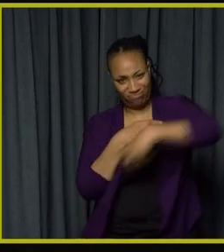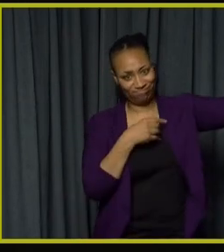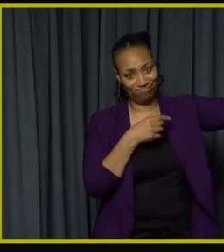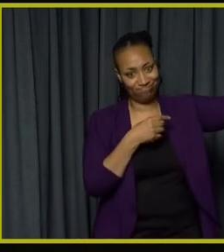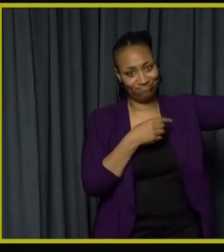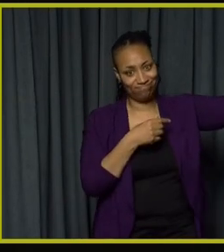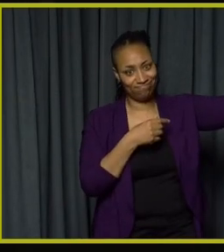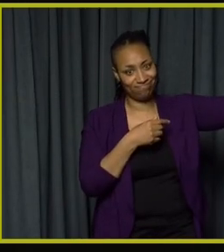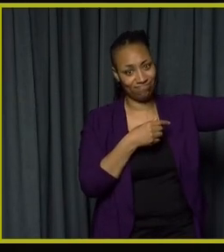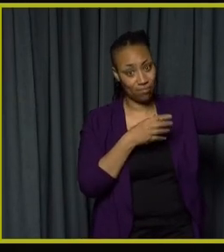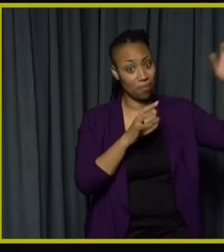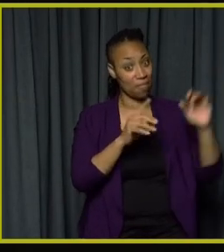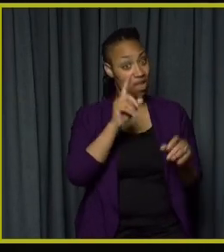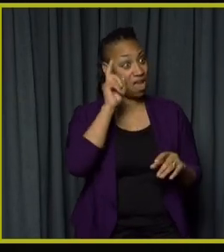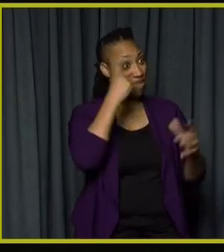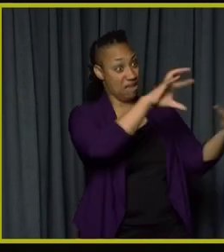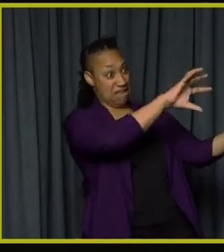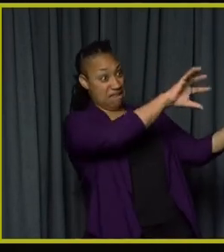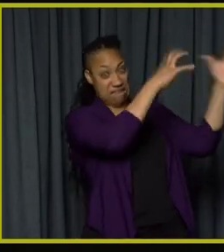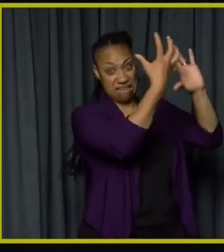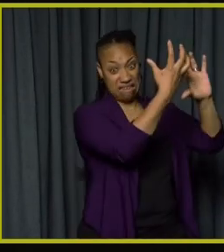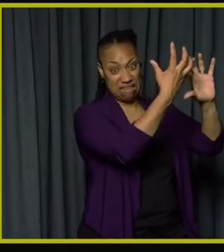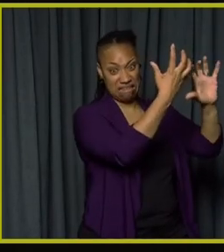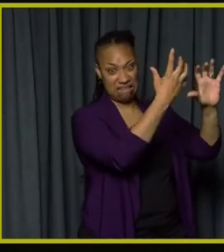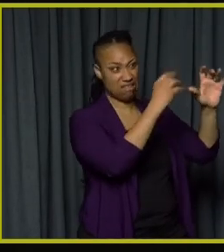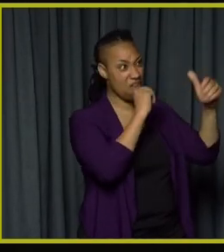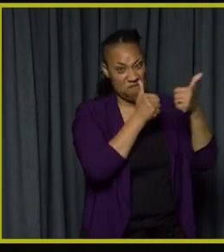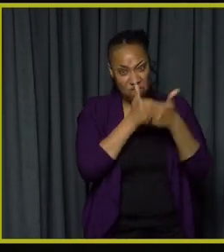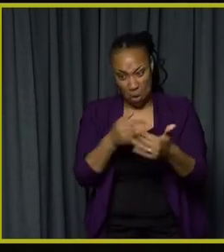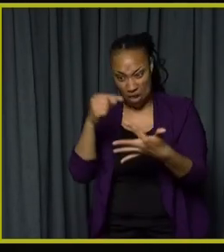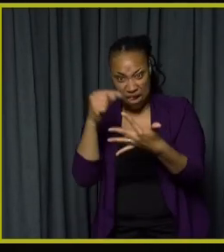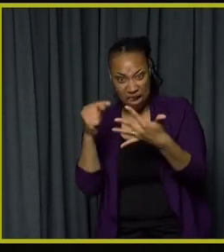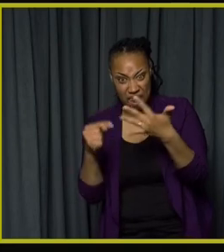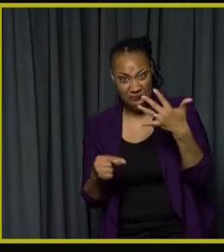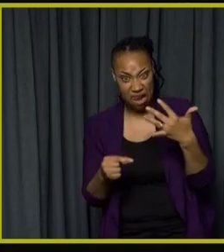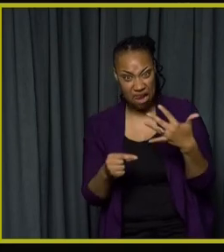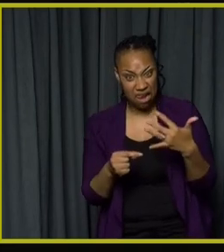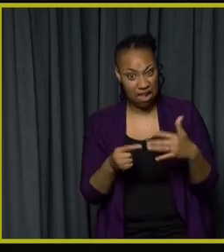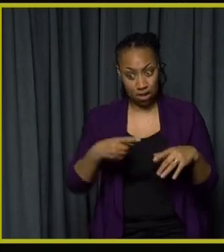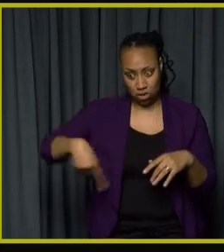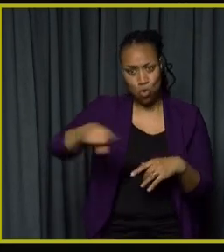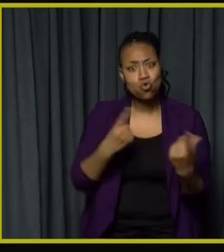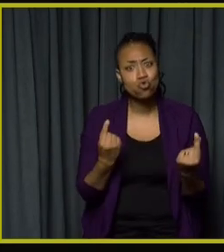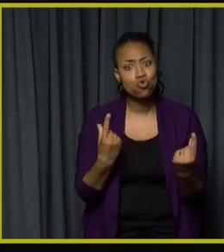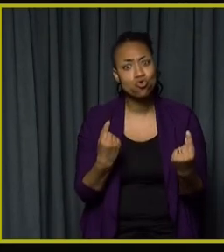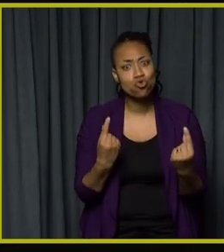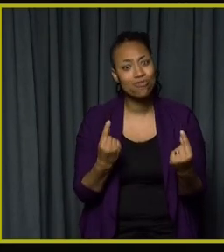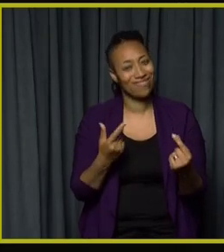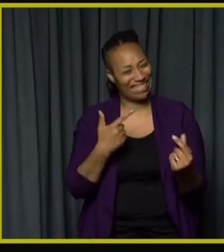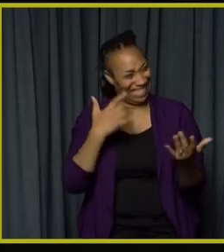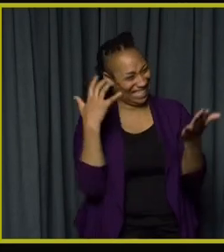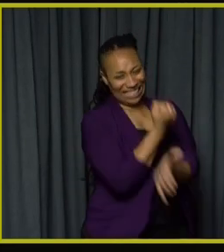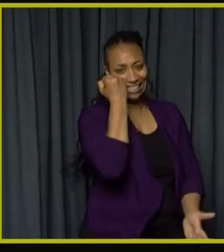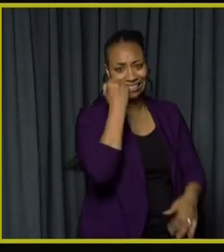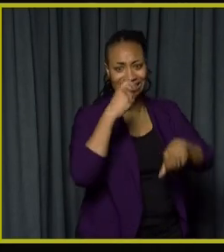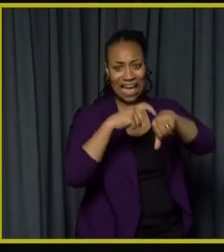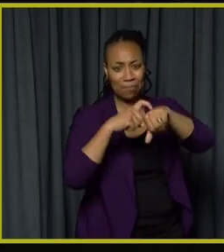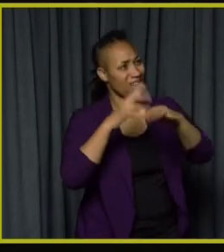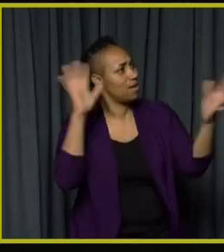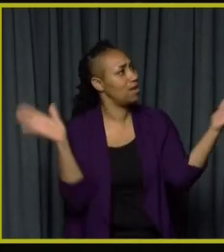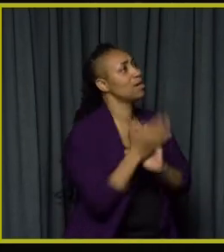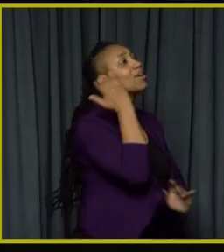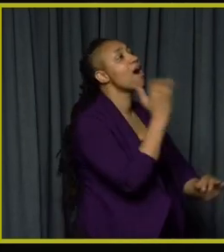becomes destructive to these ends, it is the right of the people to alter or abolish it and